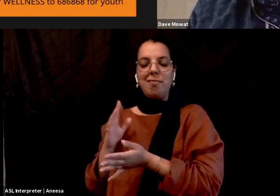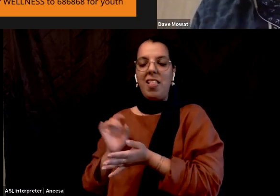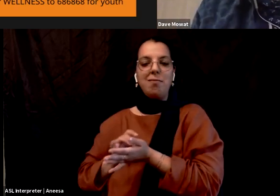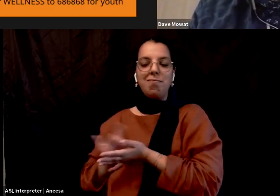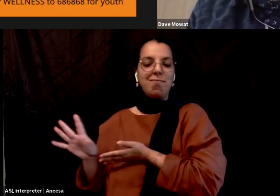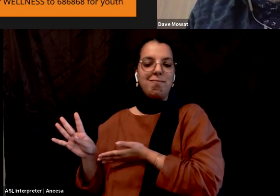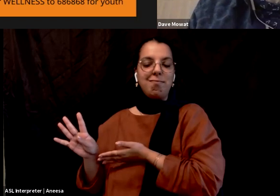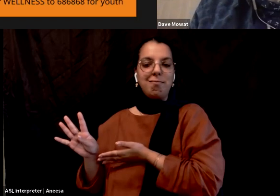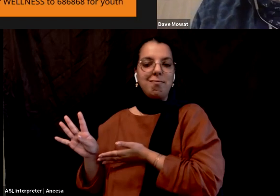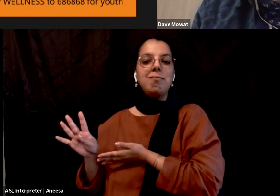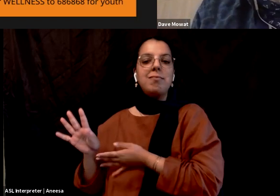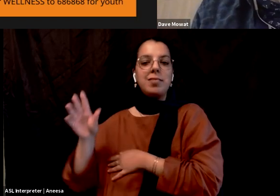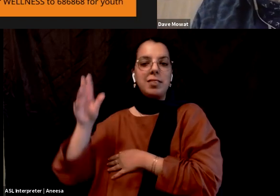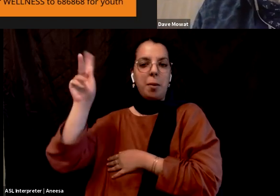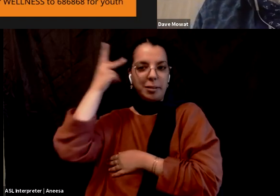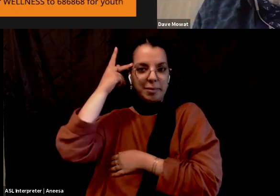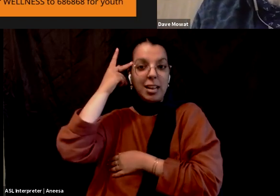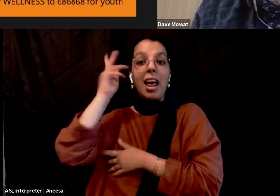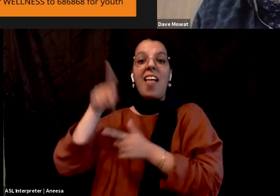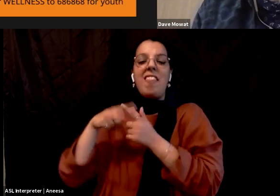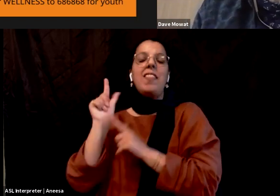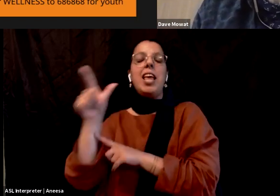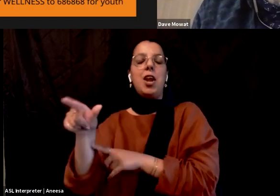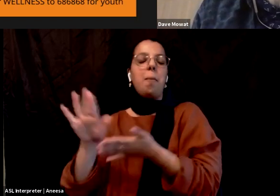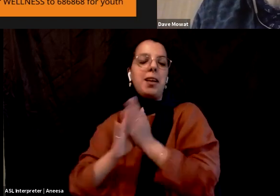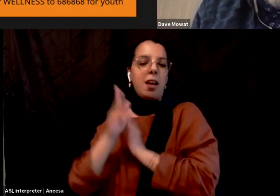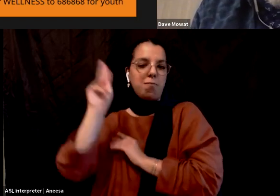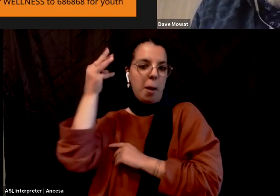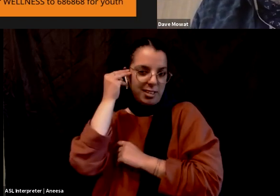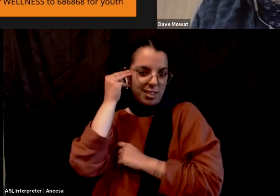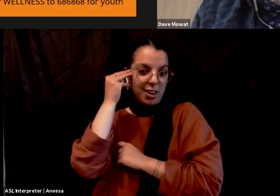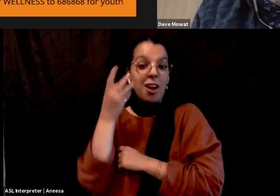back up in 1878 when he's reelected.